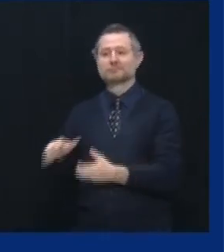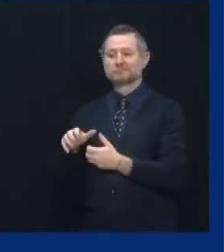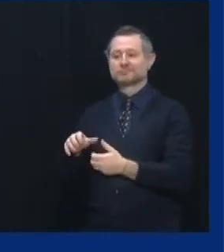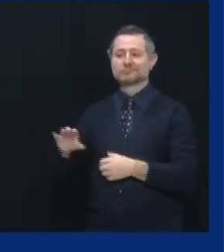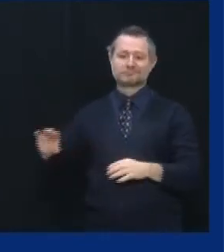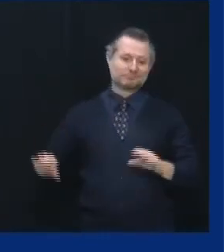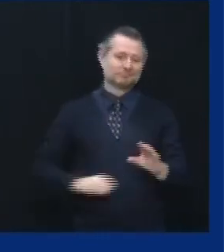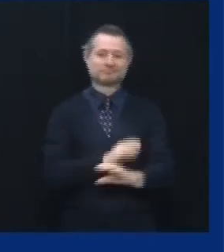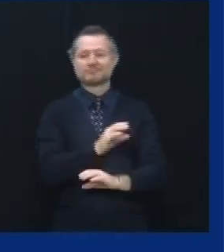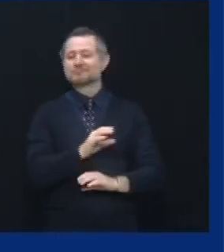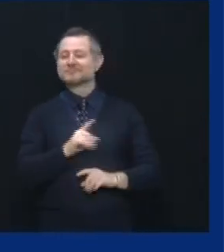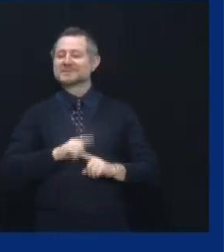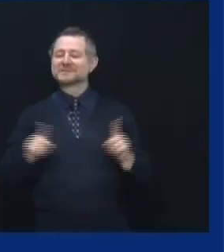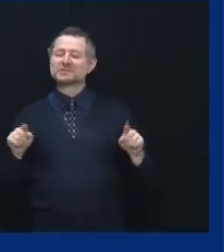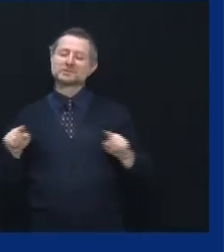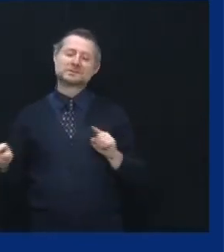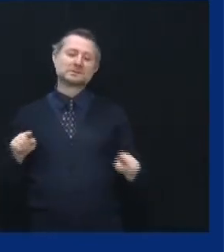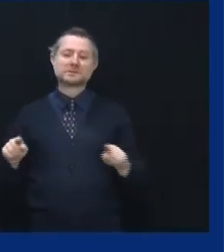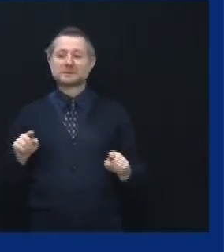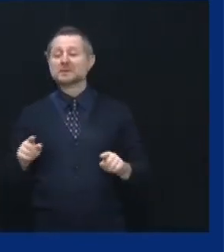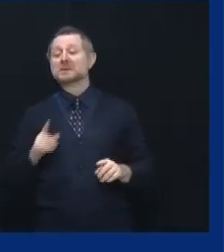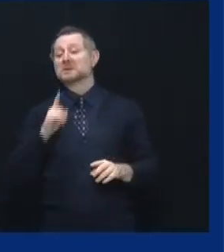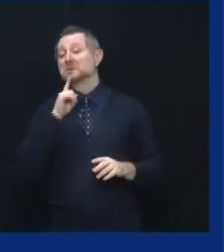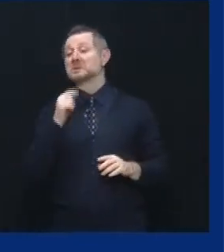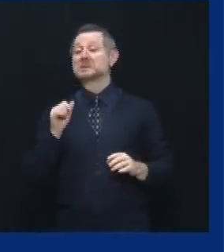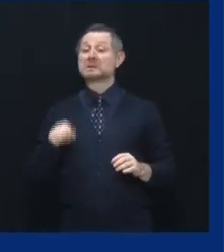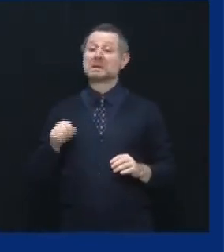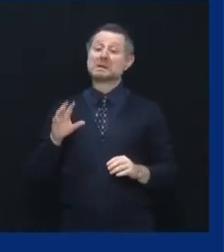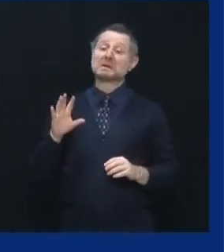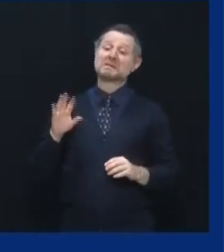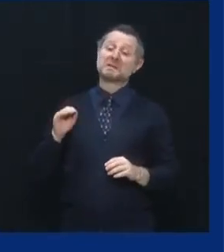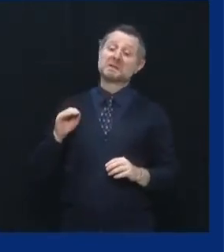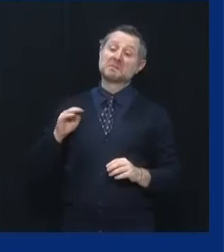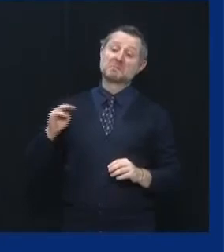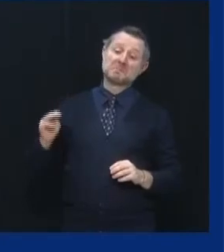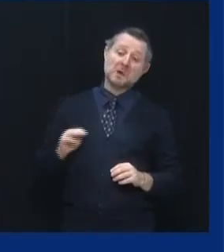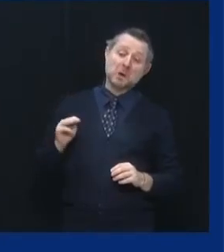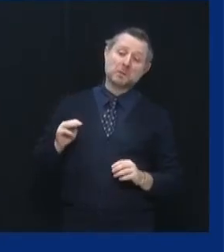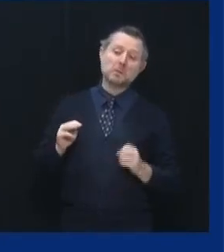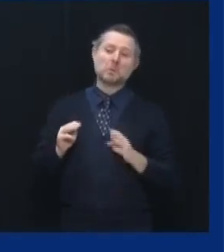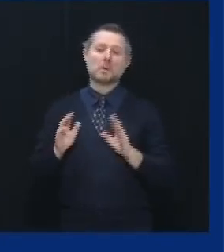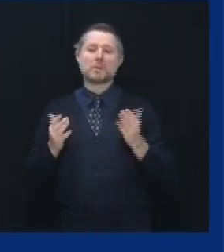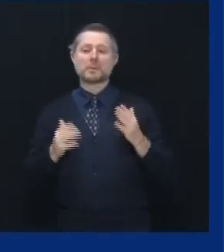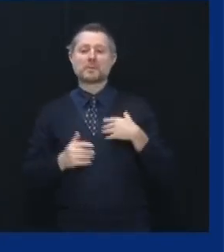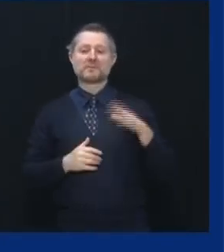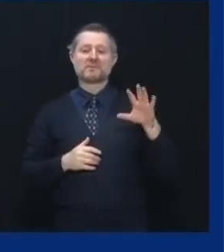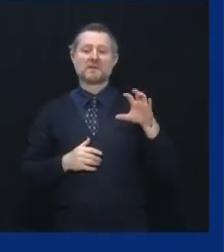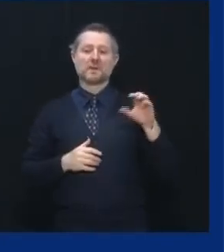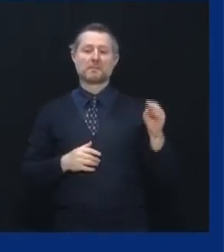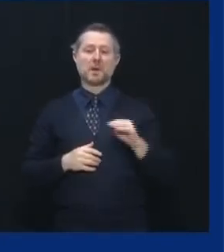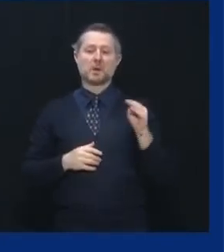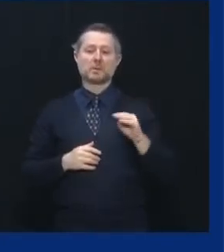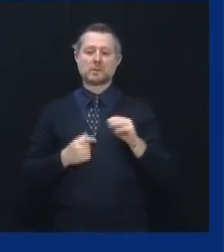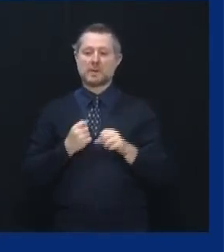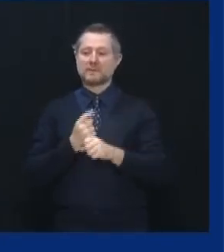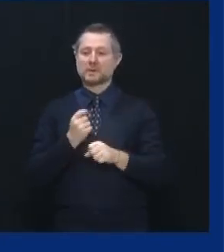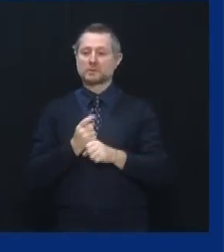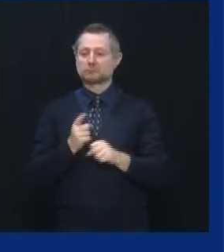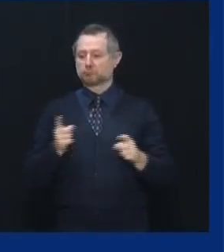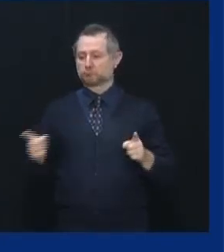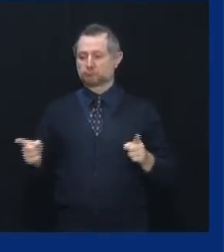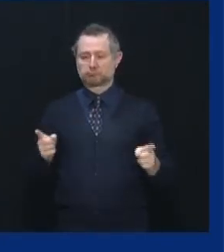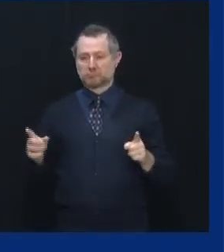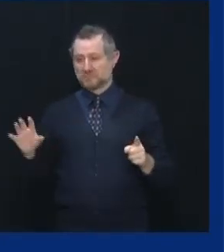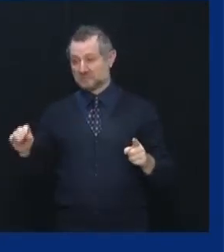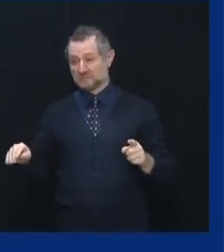making somewhere in the neighborhood of $50 million a year versus $500 million a year. So the way the governor is proposing it, and